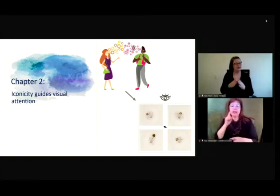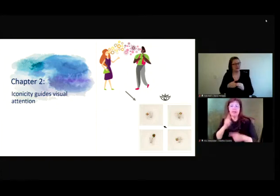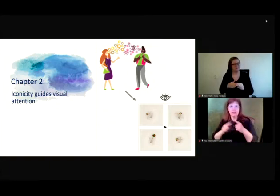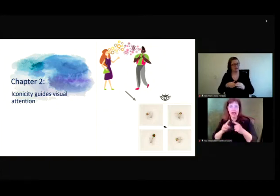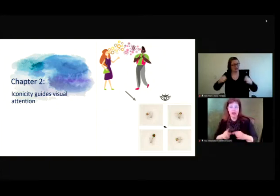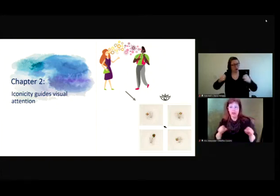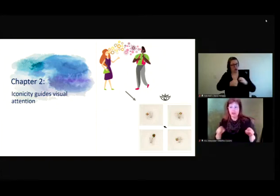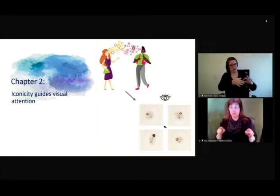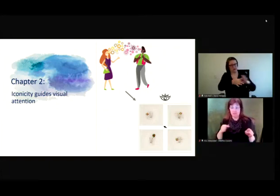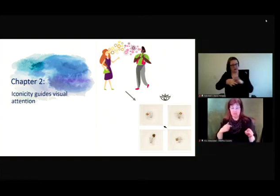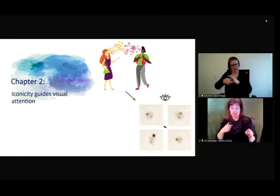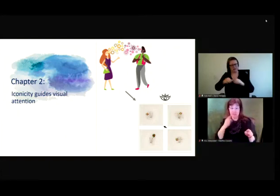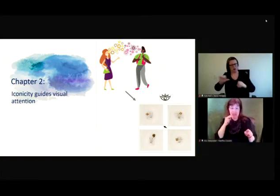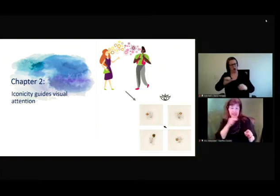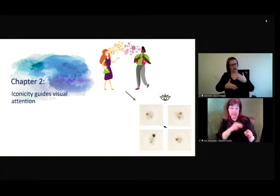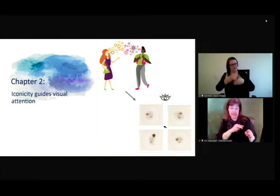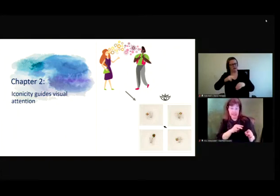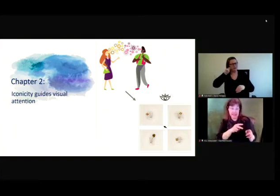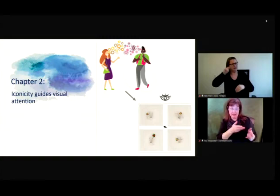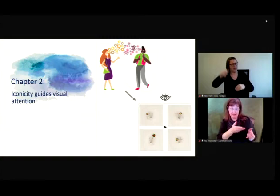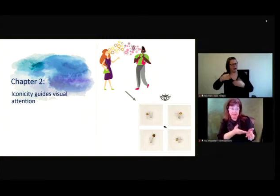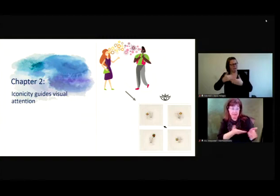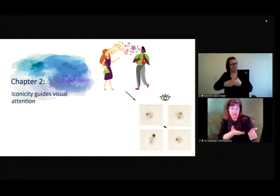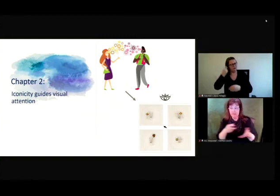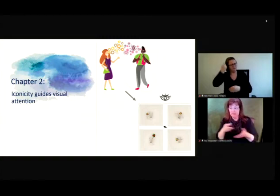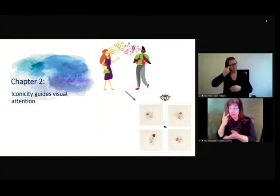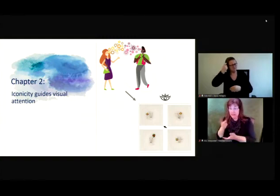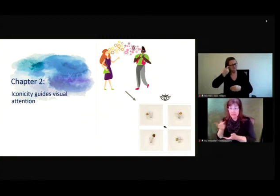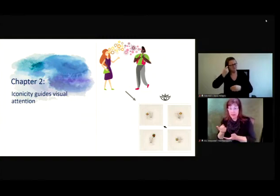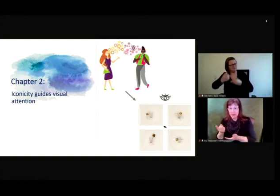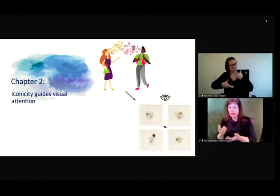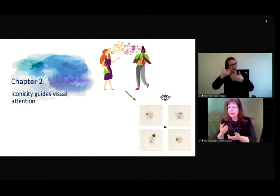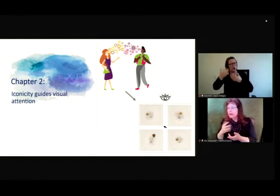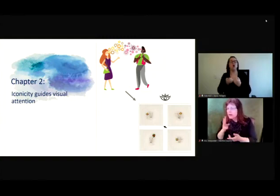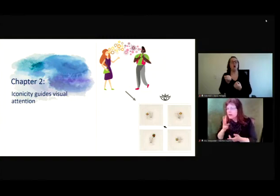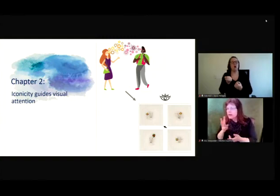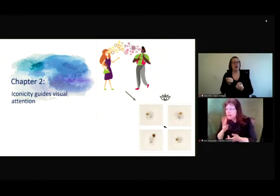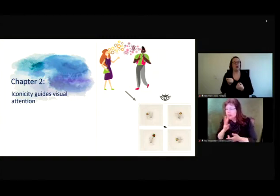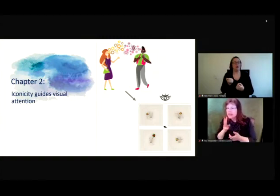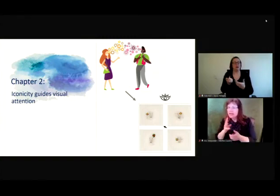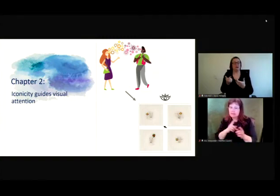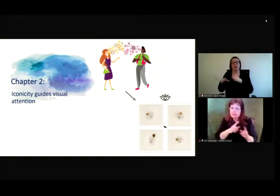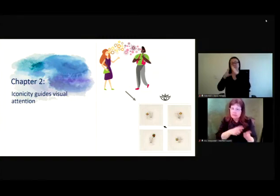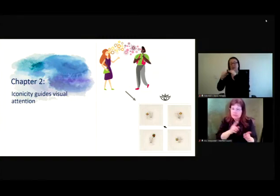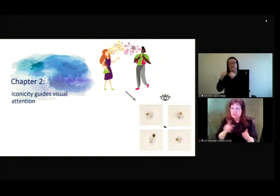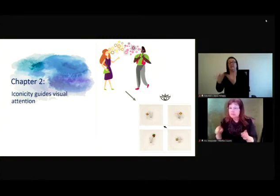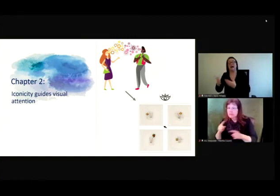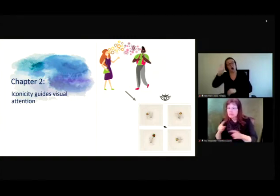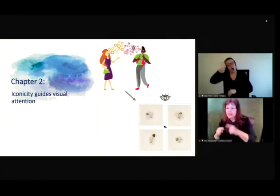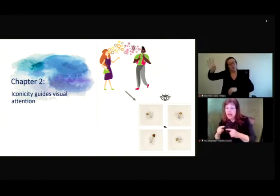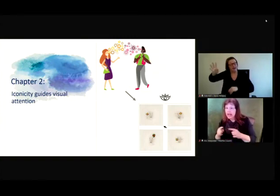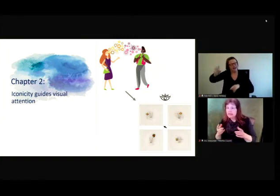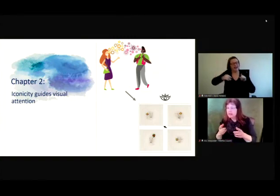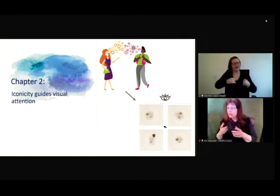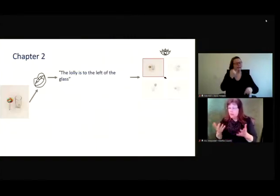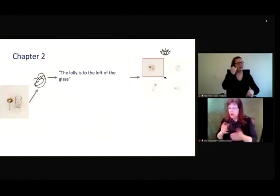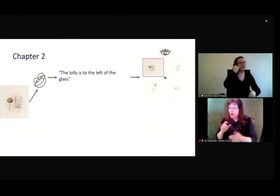to speak or sign about them because the descriptions are arbitrary in speech versus iconic in sign.